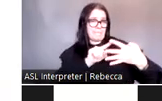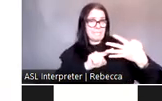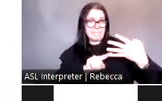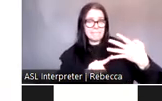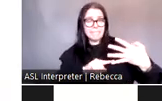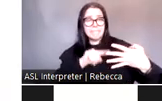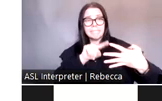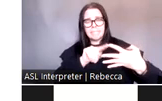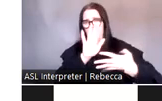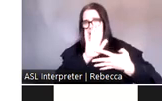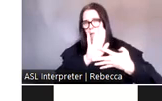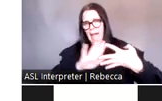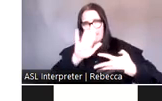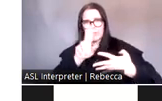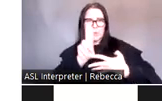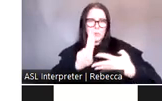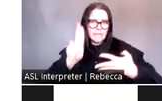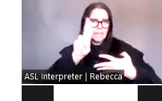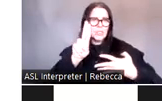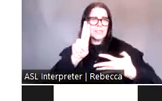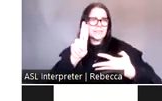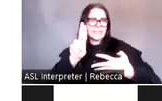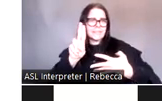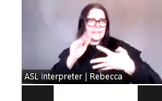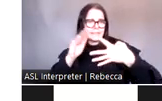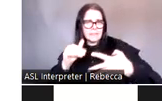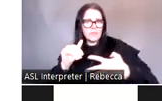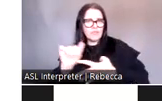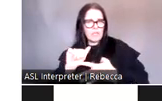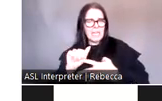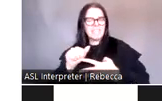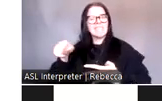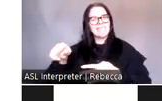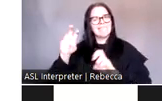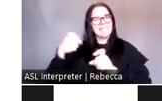universities, institutes, other training providers, the education sector develops them.